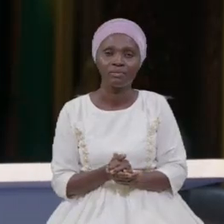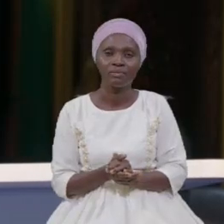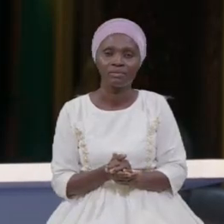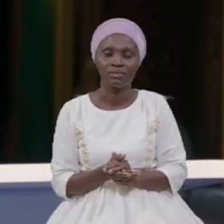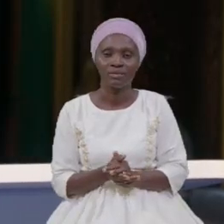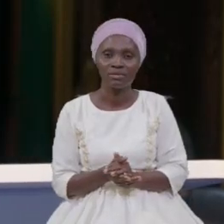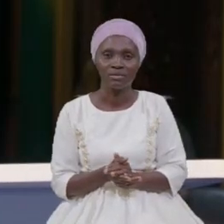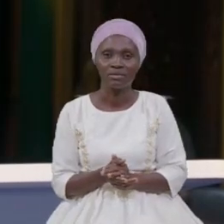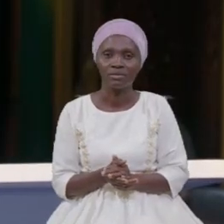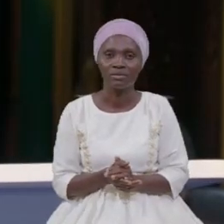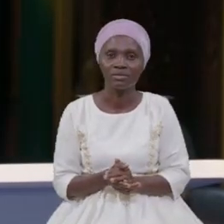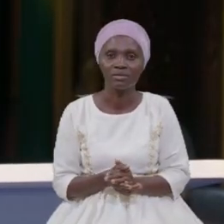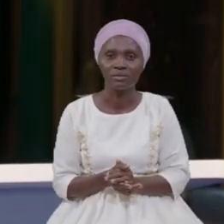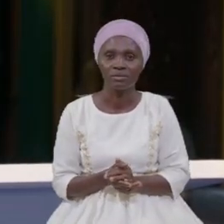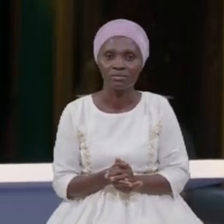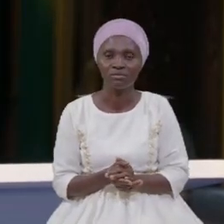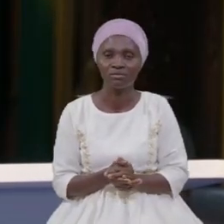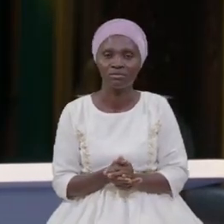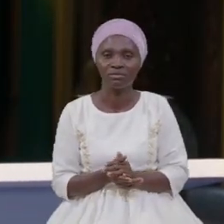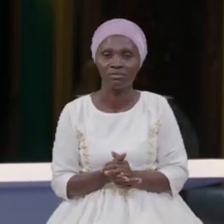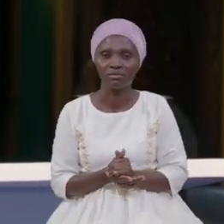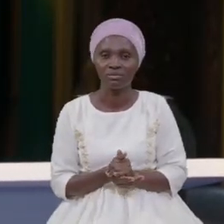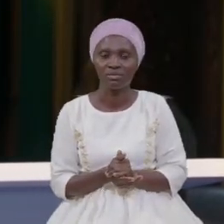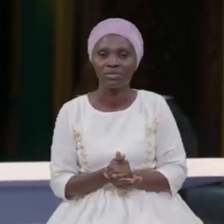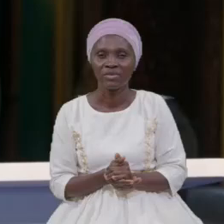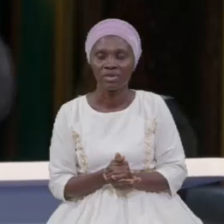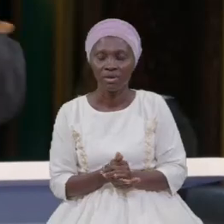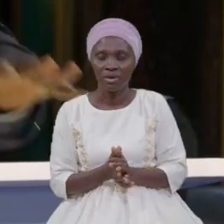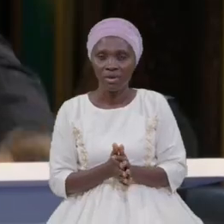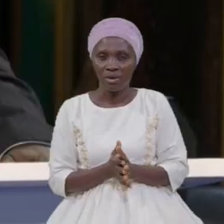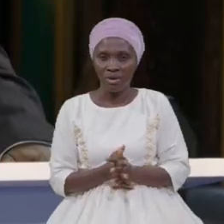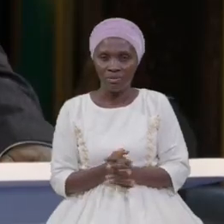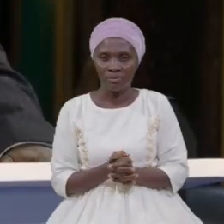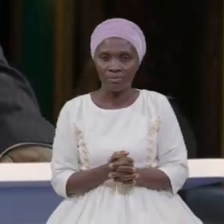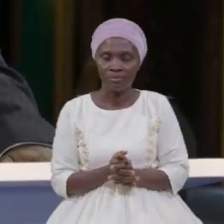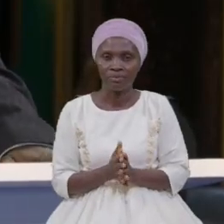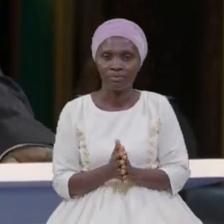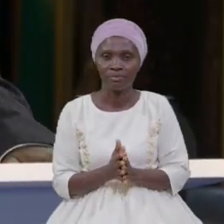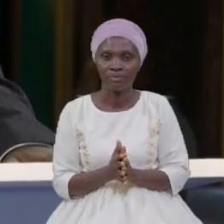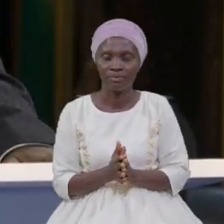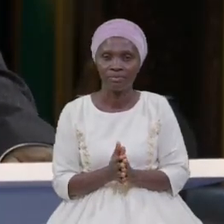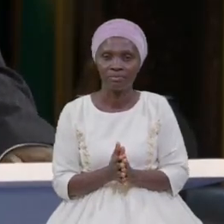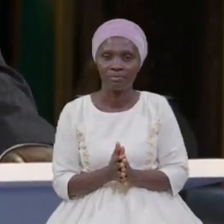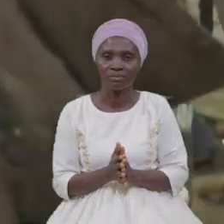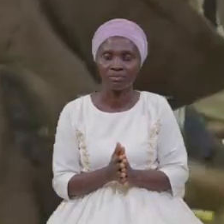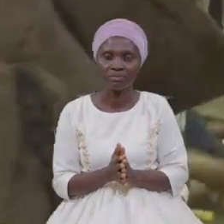school or behind a church, around hospital area or clinic, wherever, any